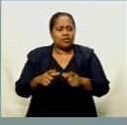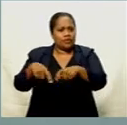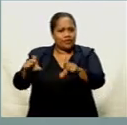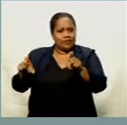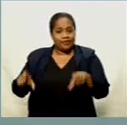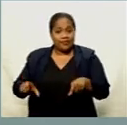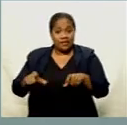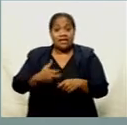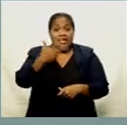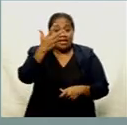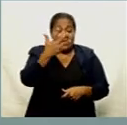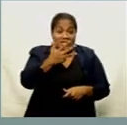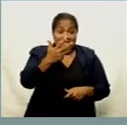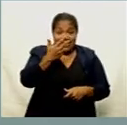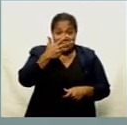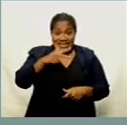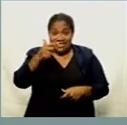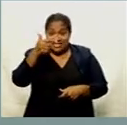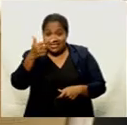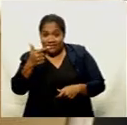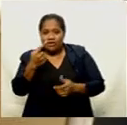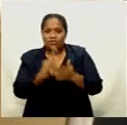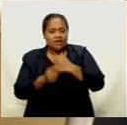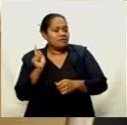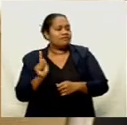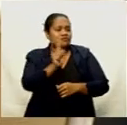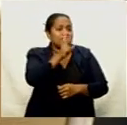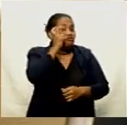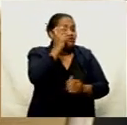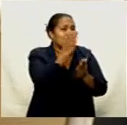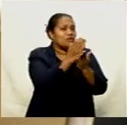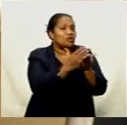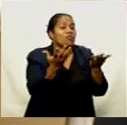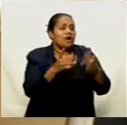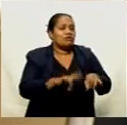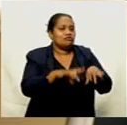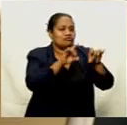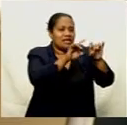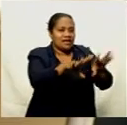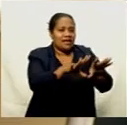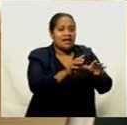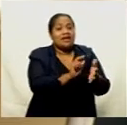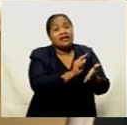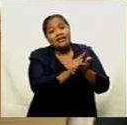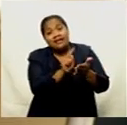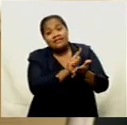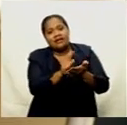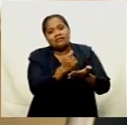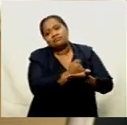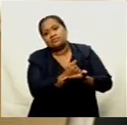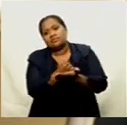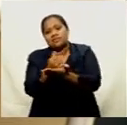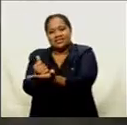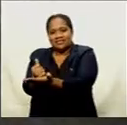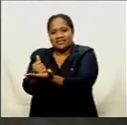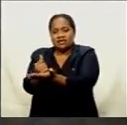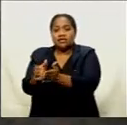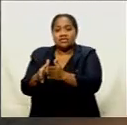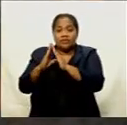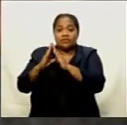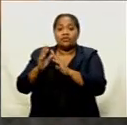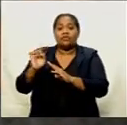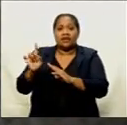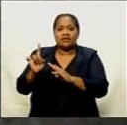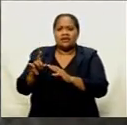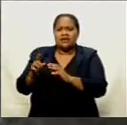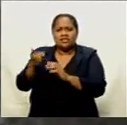a detective's training course in Australia as an observer and later assisted in the establishment of the Detectives Training